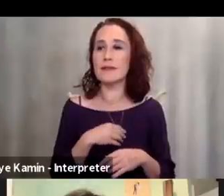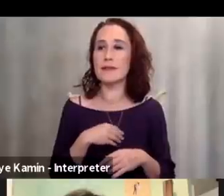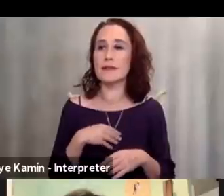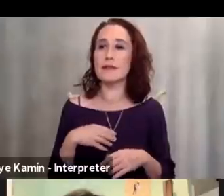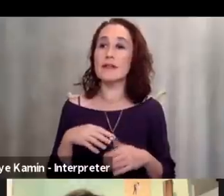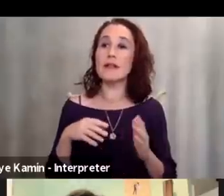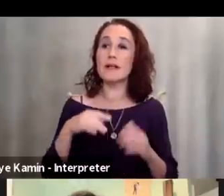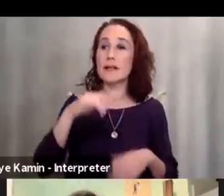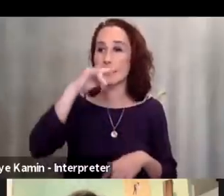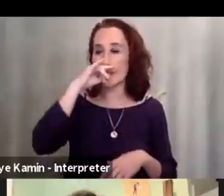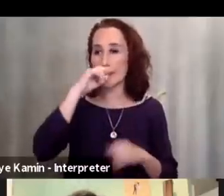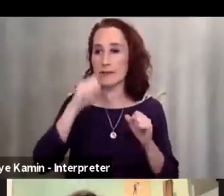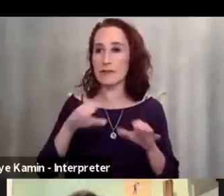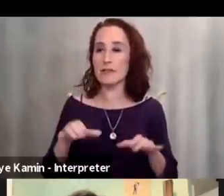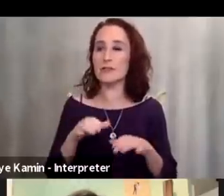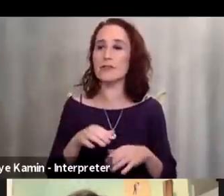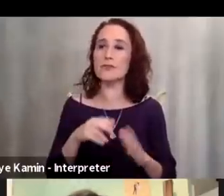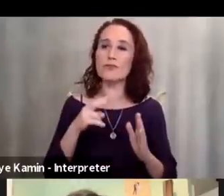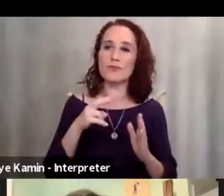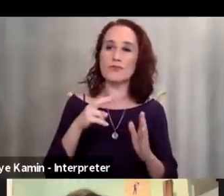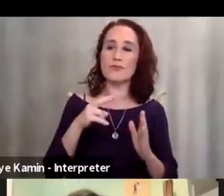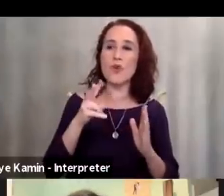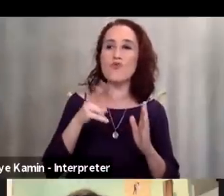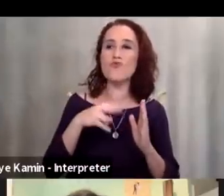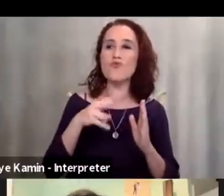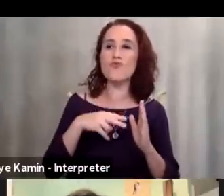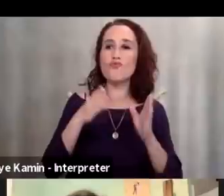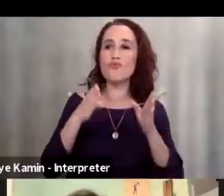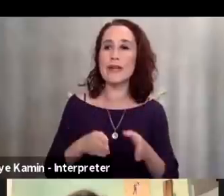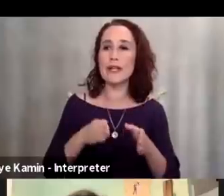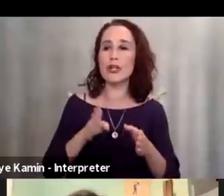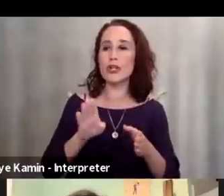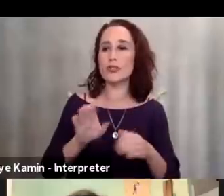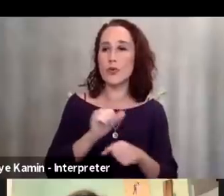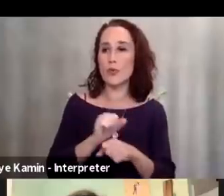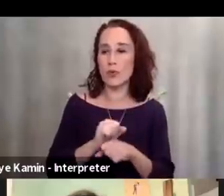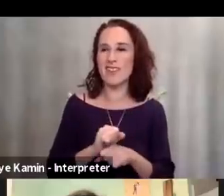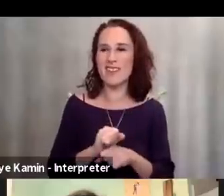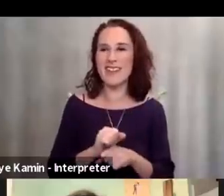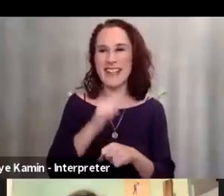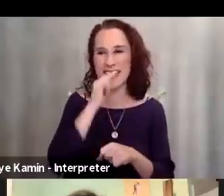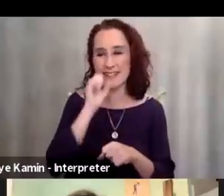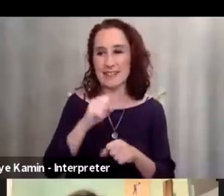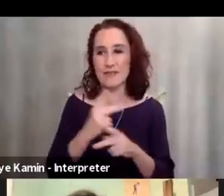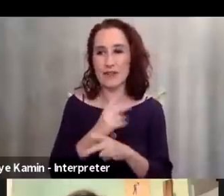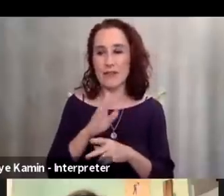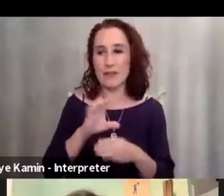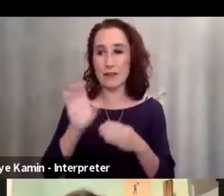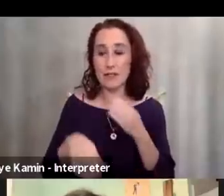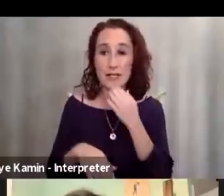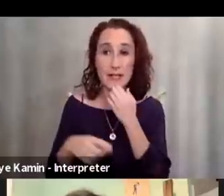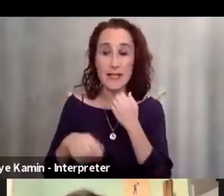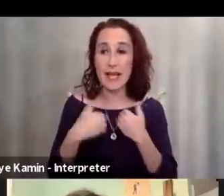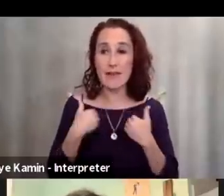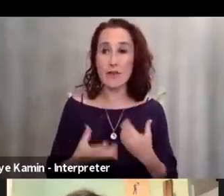can really do a lot of what I call reader's work, and they can draw their own conclusions. They have their own